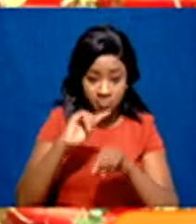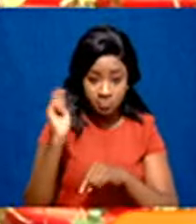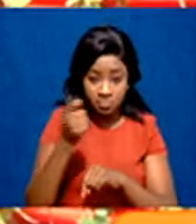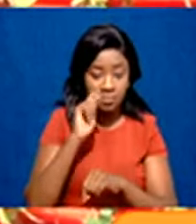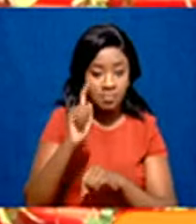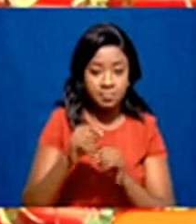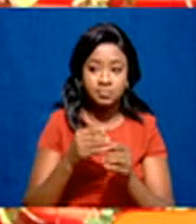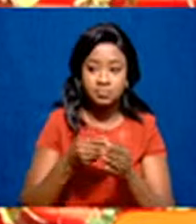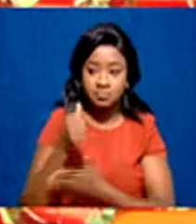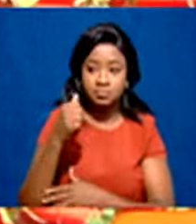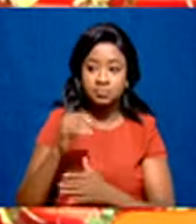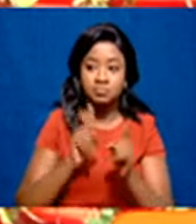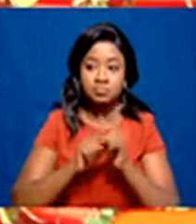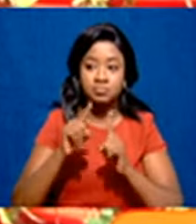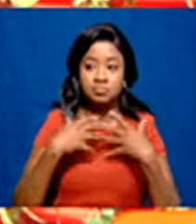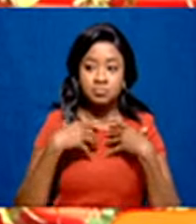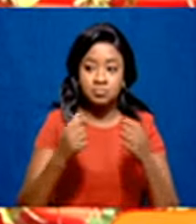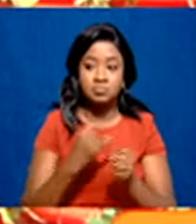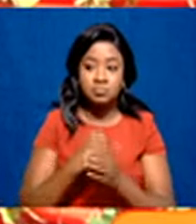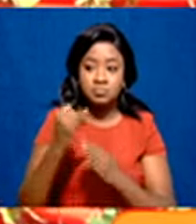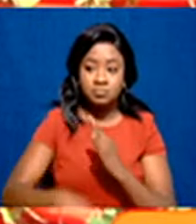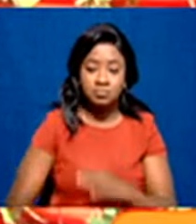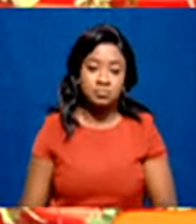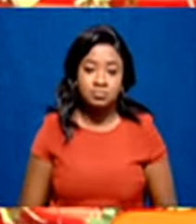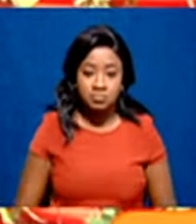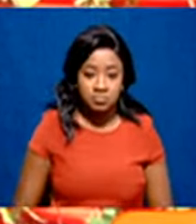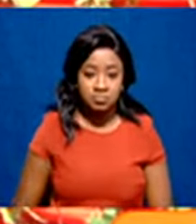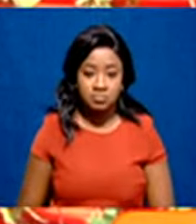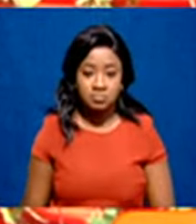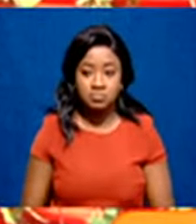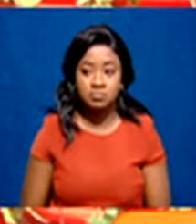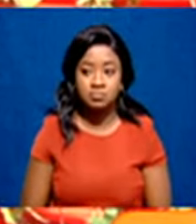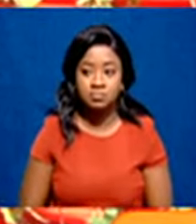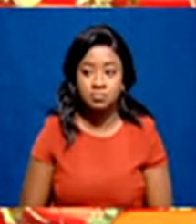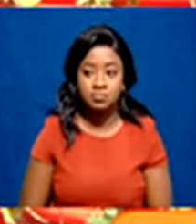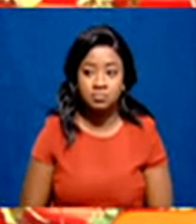travel health insurance at the point of entry. Lillian Muli, Citizen TV.